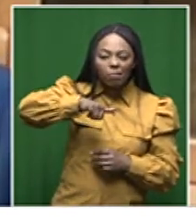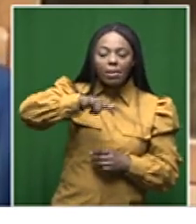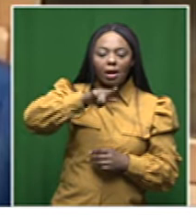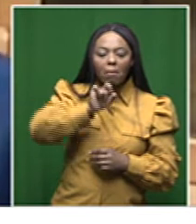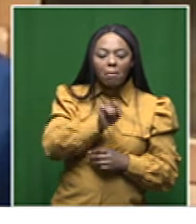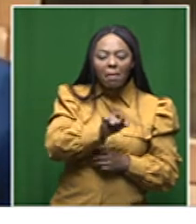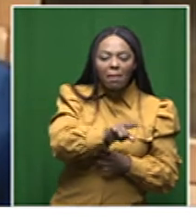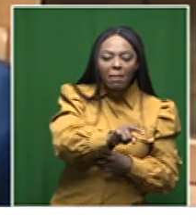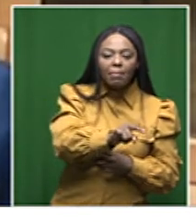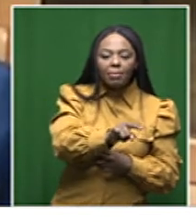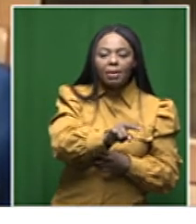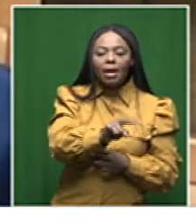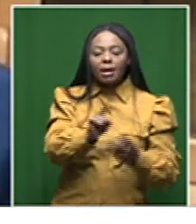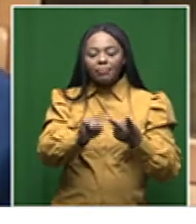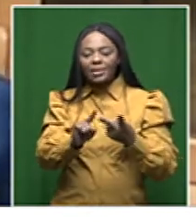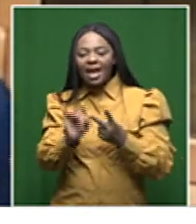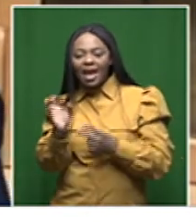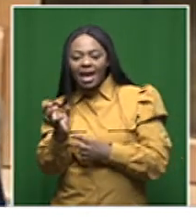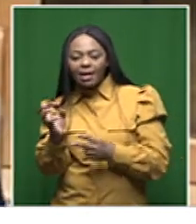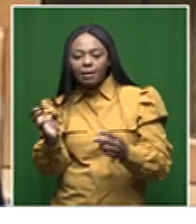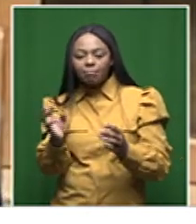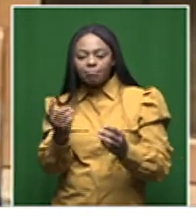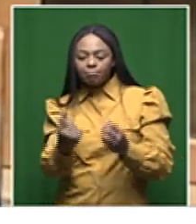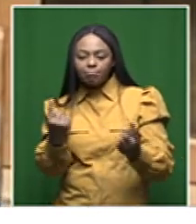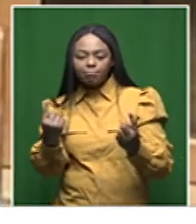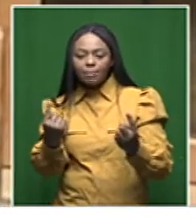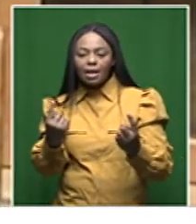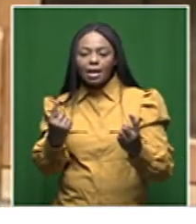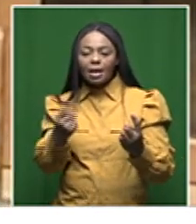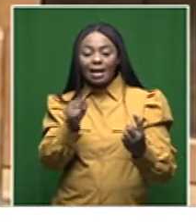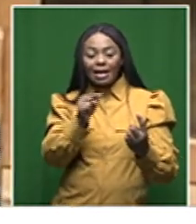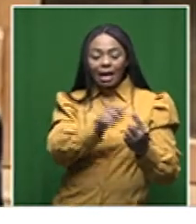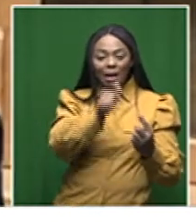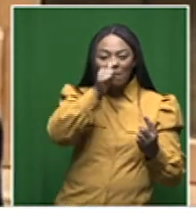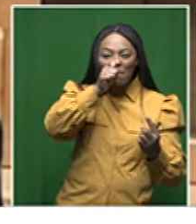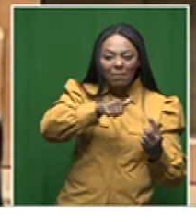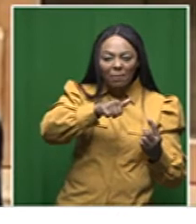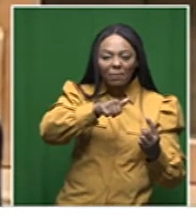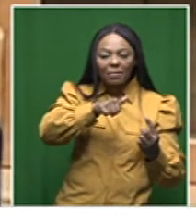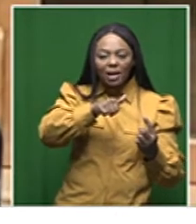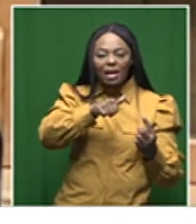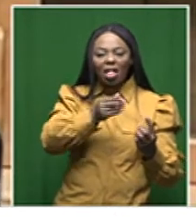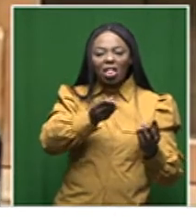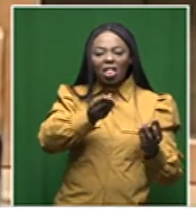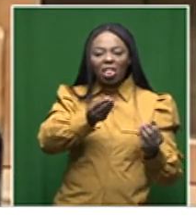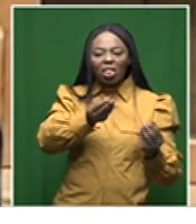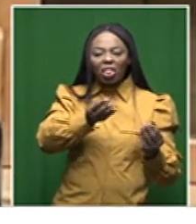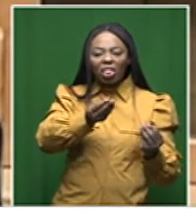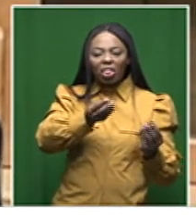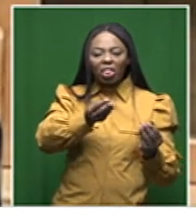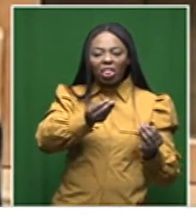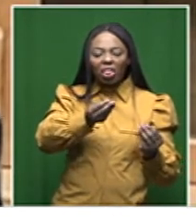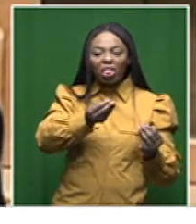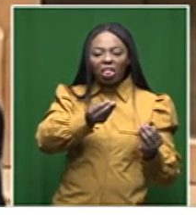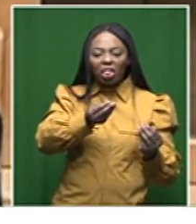sperm alone. That is IVF. If the sperm parameters are very abnormal, there will be an effort in